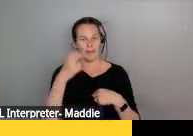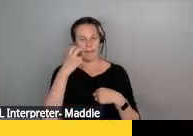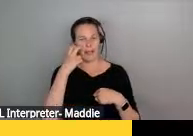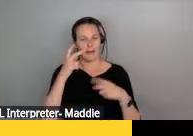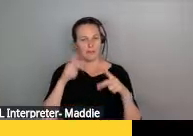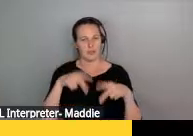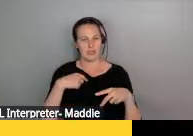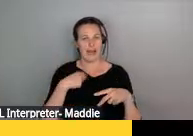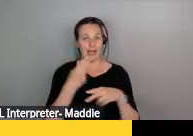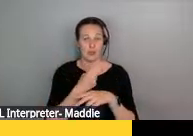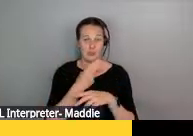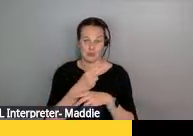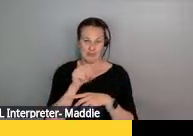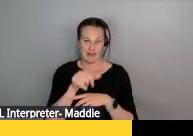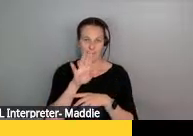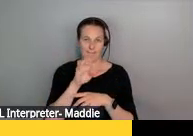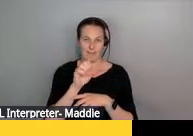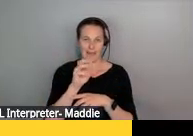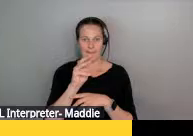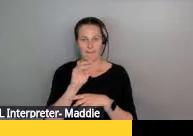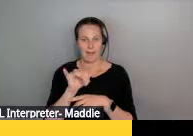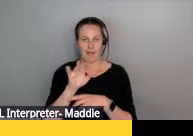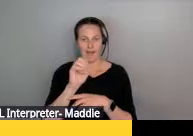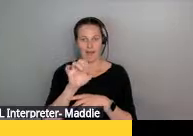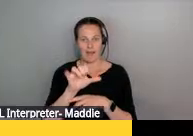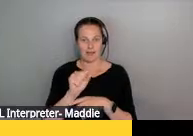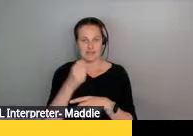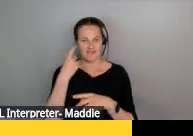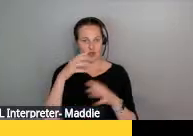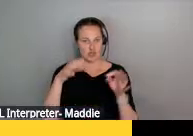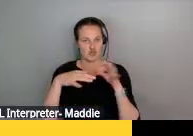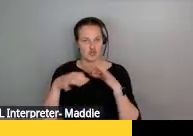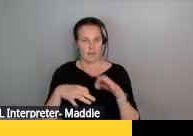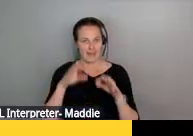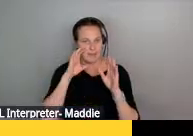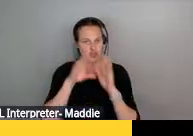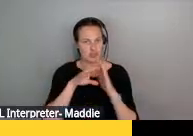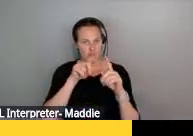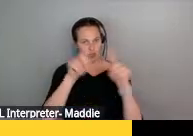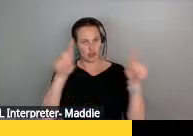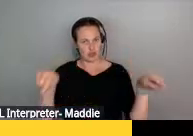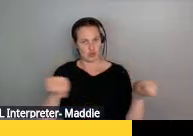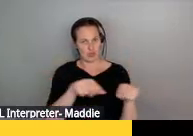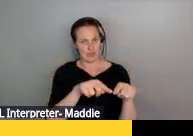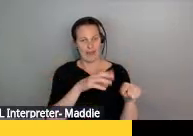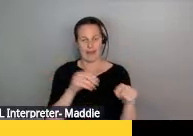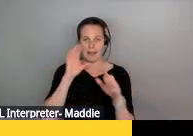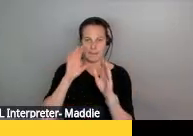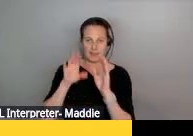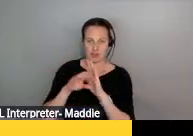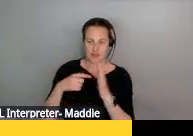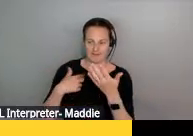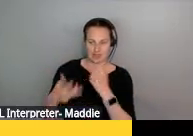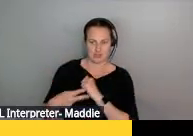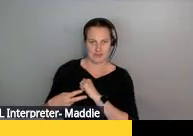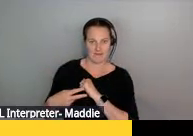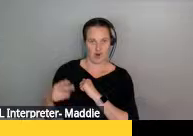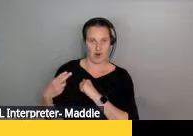My Eyes for describing images on screen and describing images that I have saved to my hard